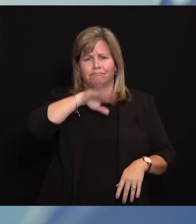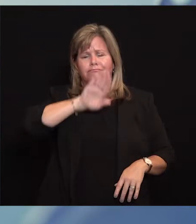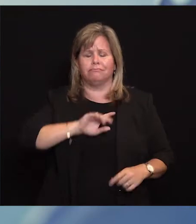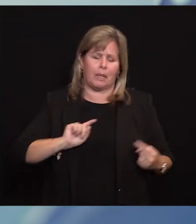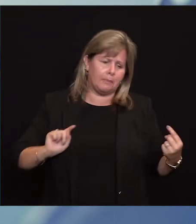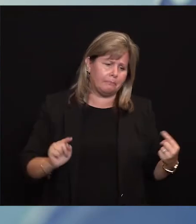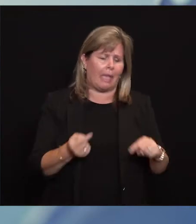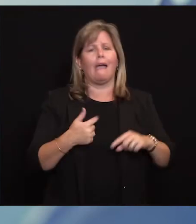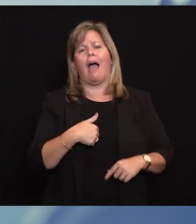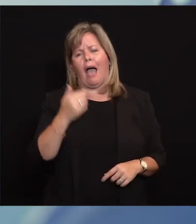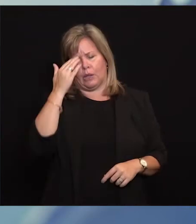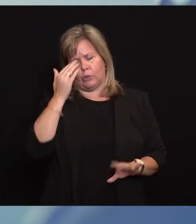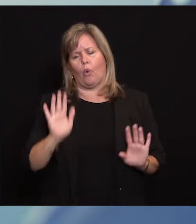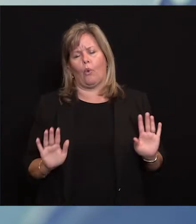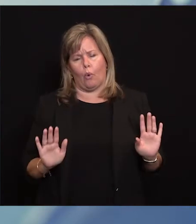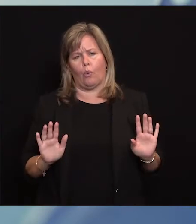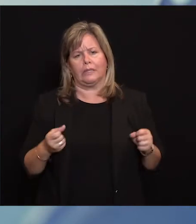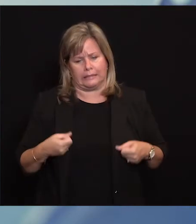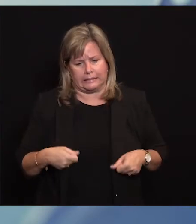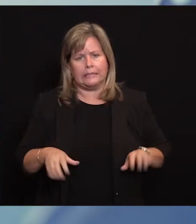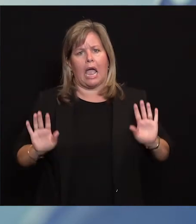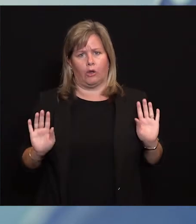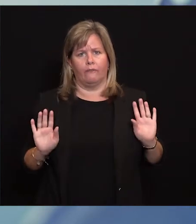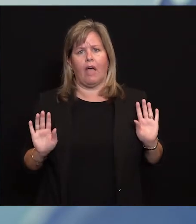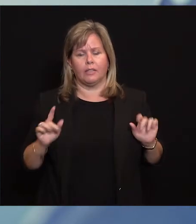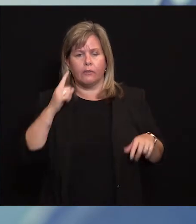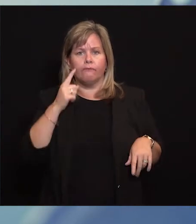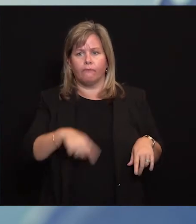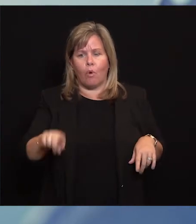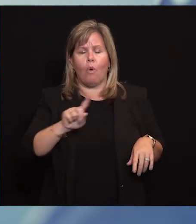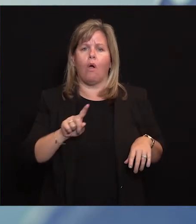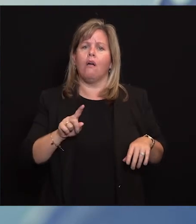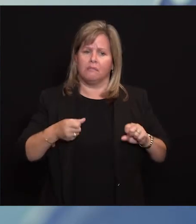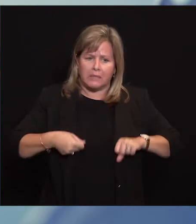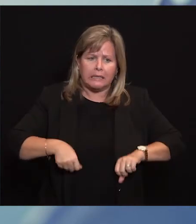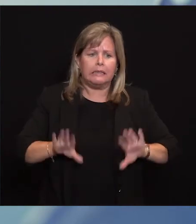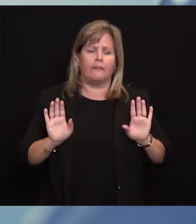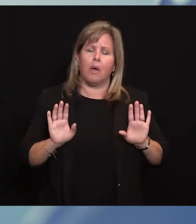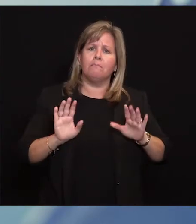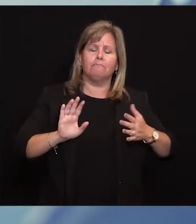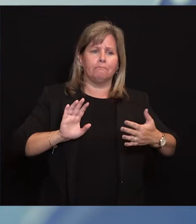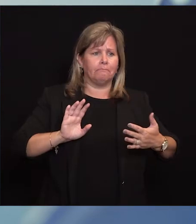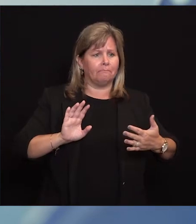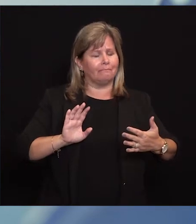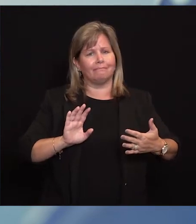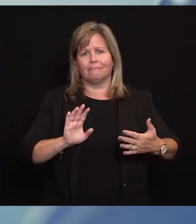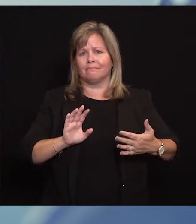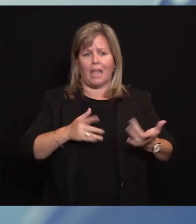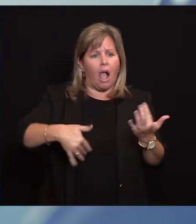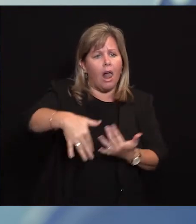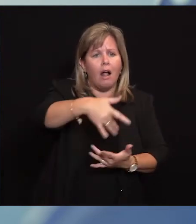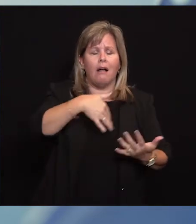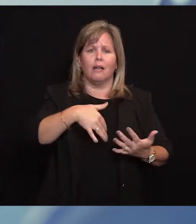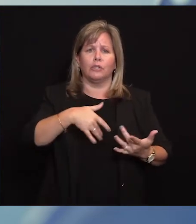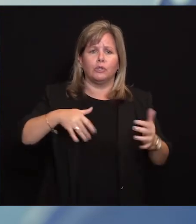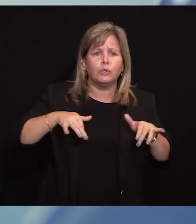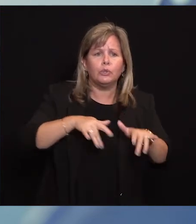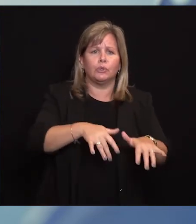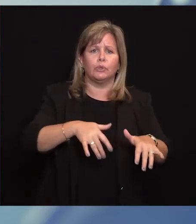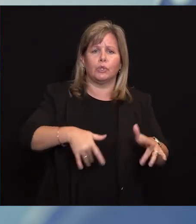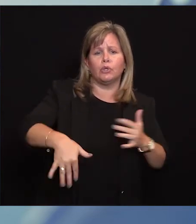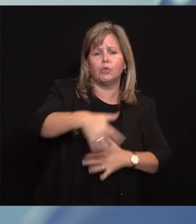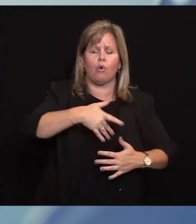know it's a bit of a sacrifice to give up those social gatherings. Ideally, we know that everyone would like to get